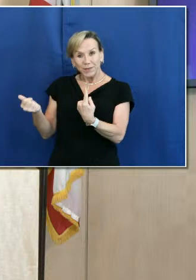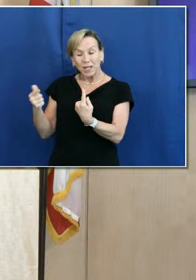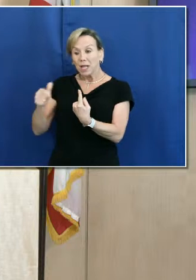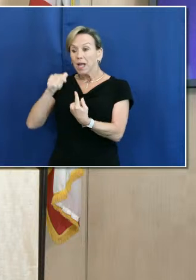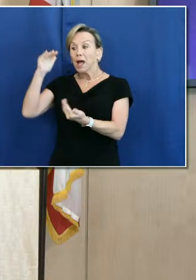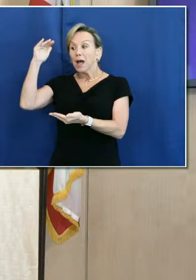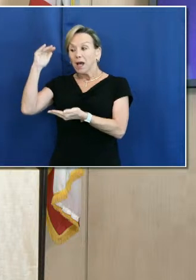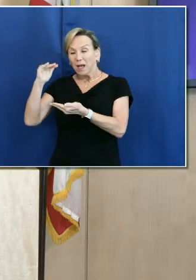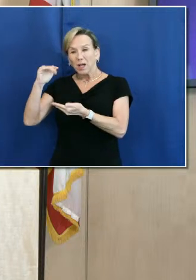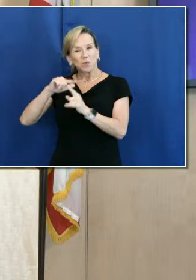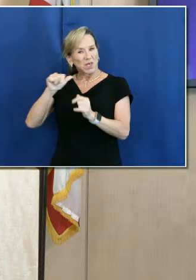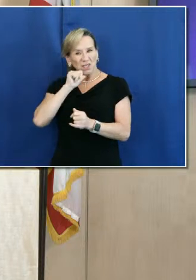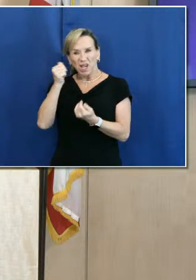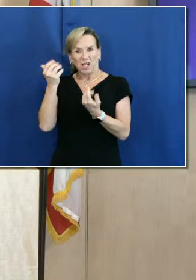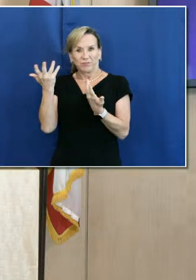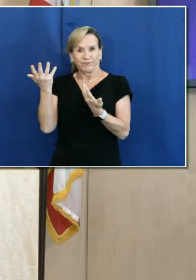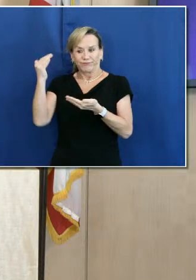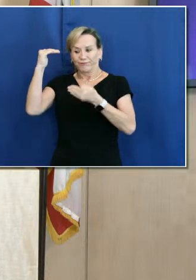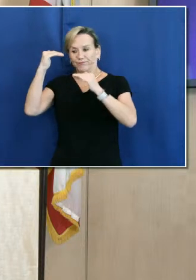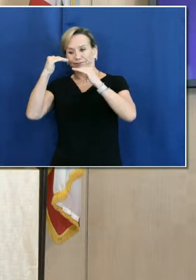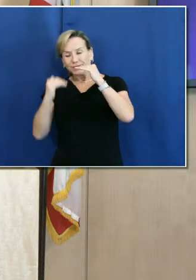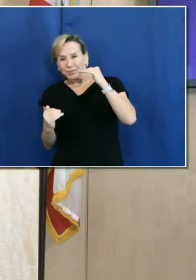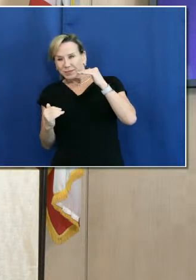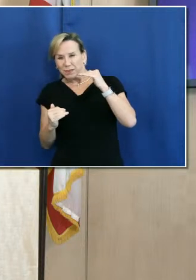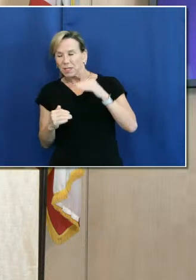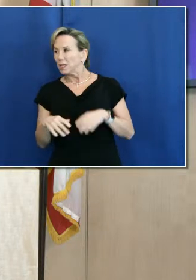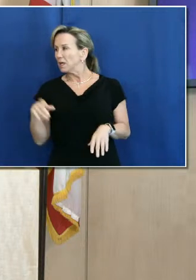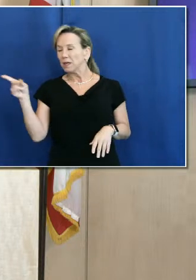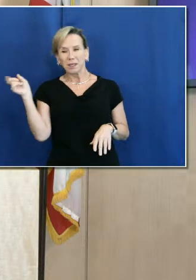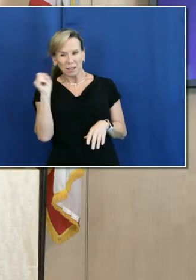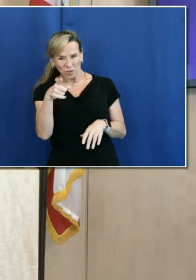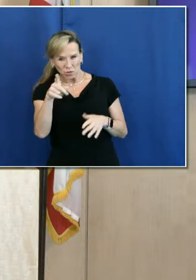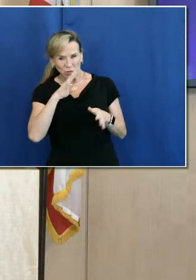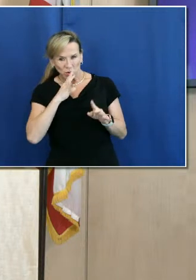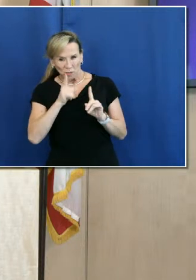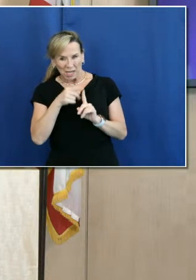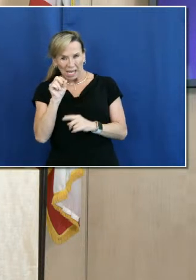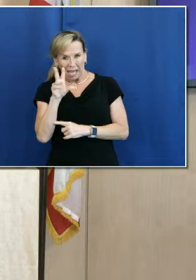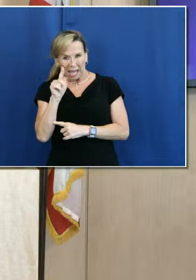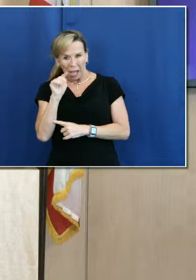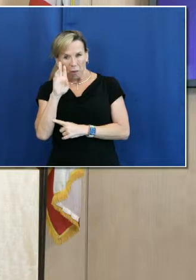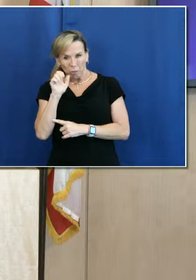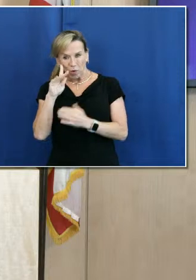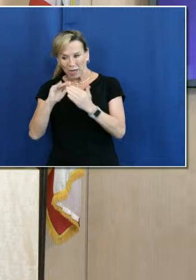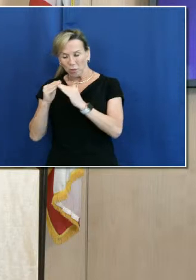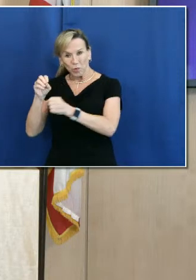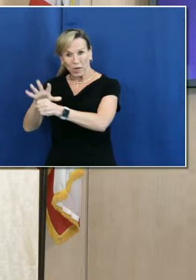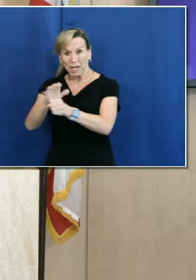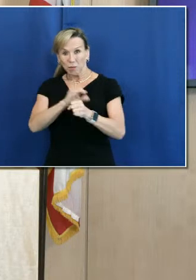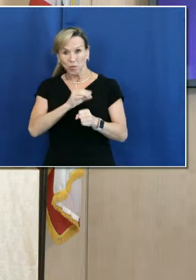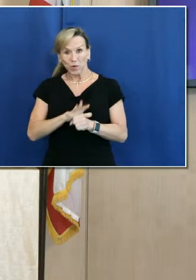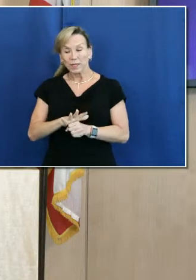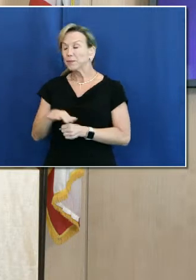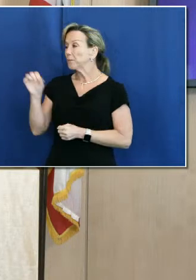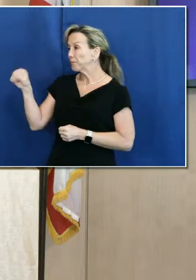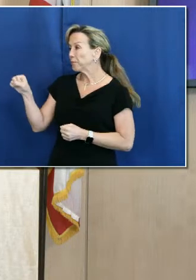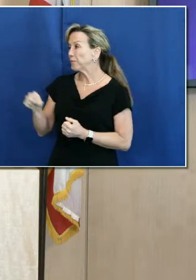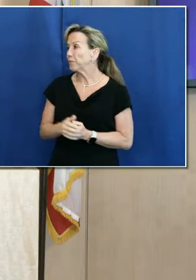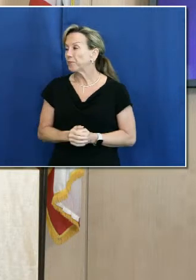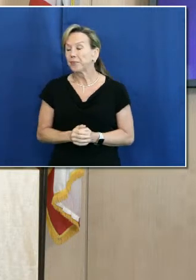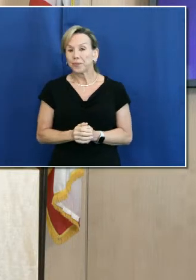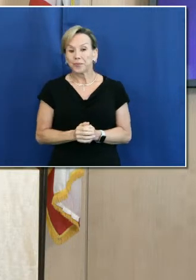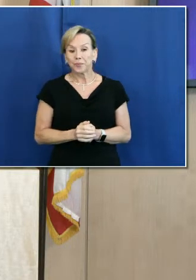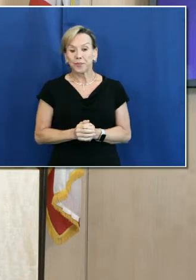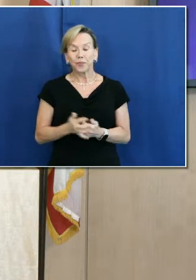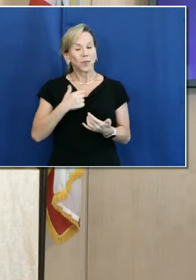gone down to what we want it to? Are you speaking of outbreaks? community outbreaks. Yes, community outbreaks. Well, we will